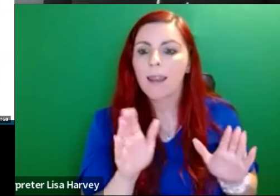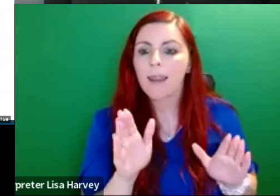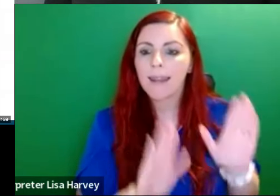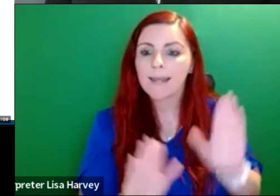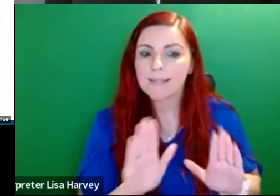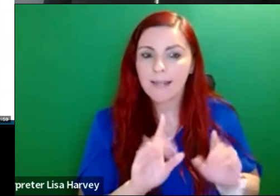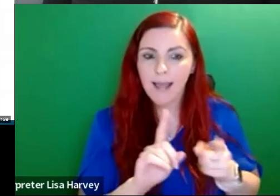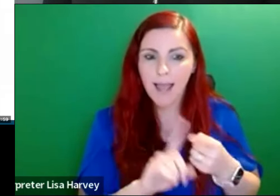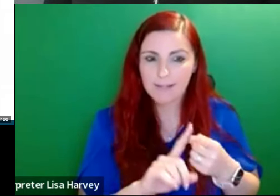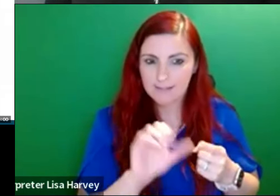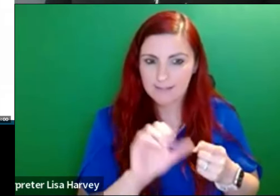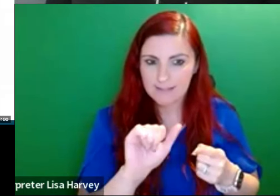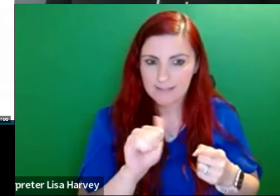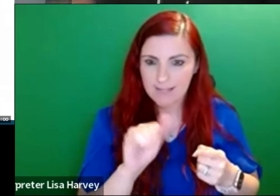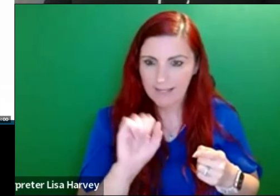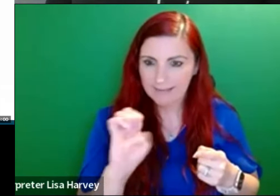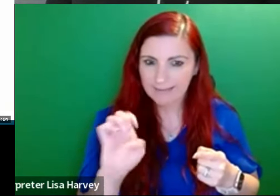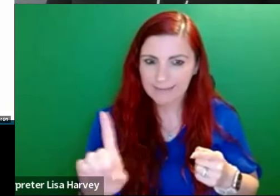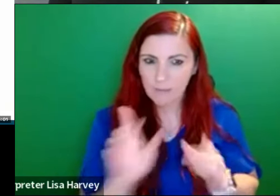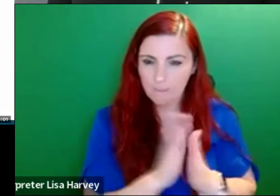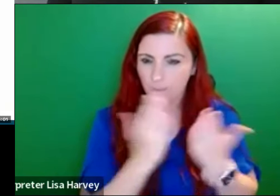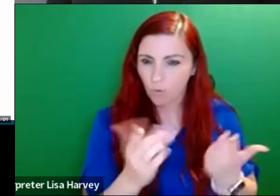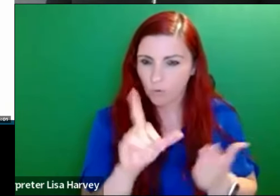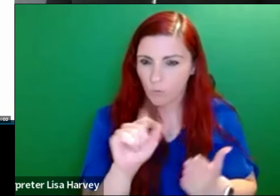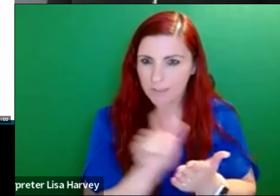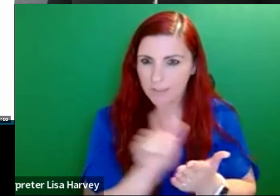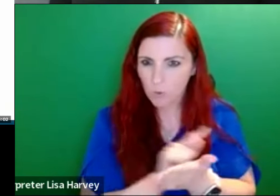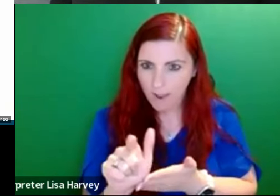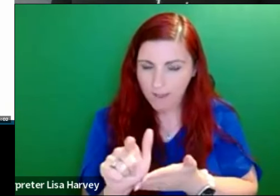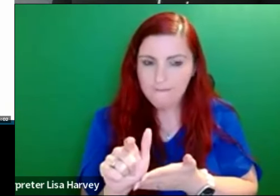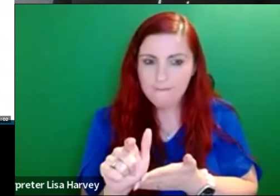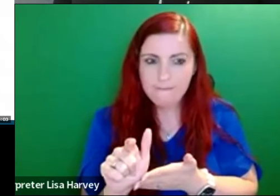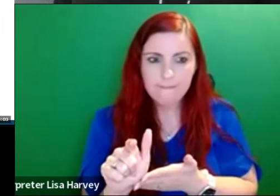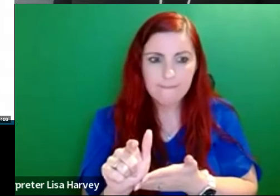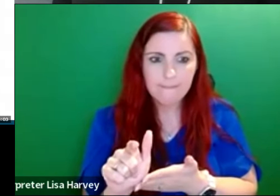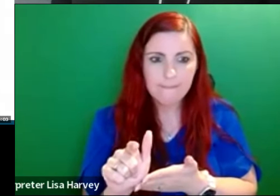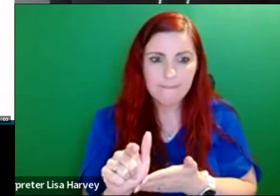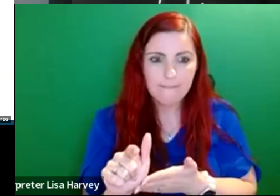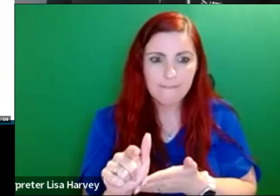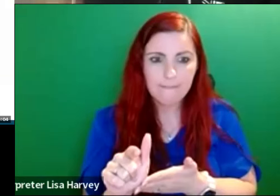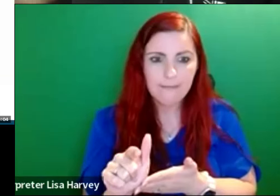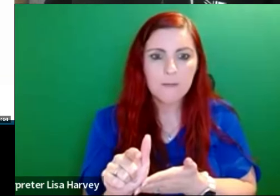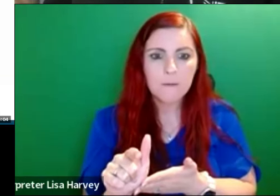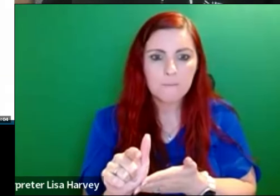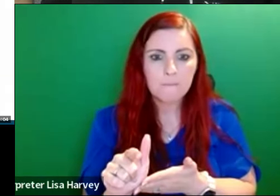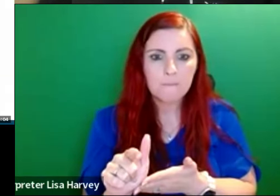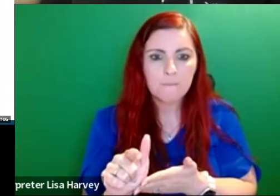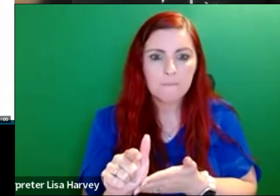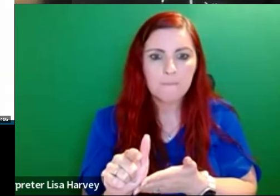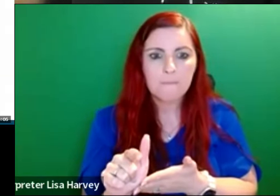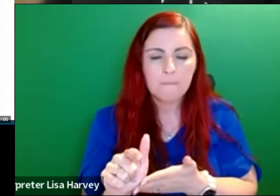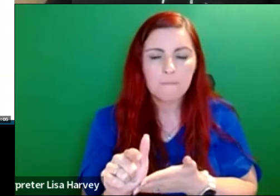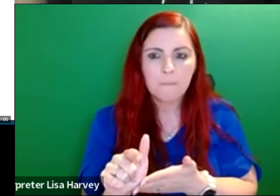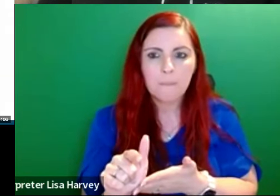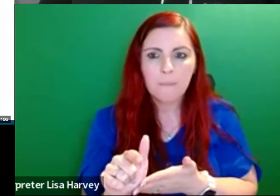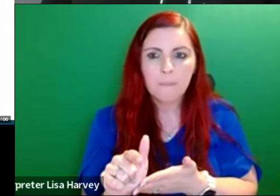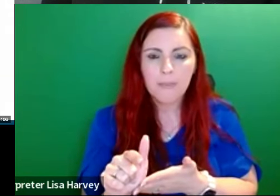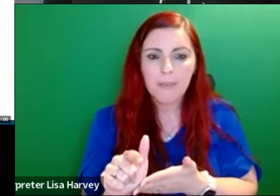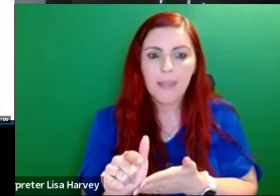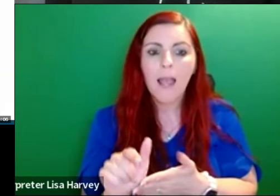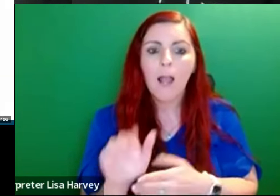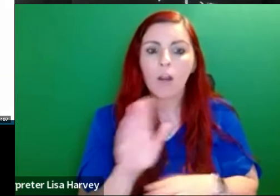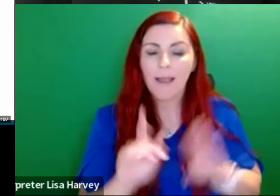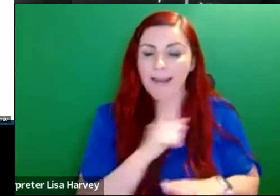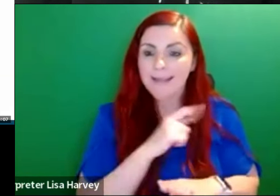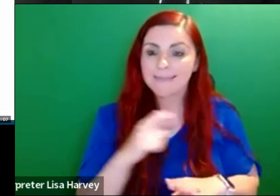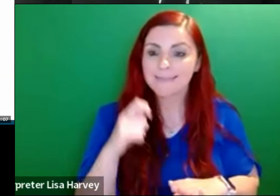in 2012, which gives a linguistic description of Irish Sign Language, Leeson said that the linguistic description